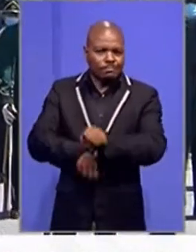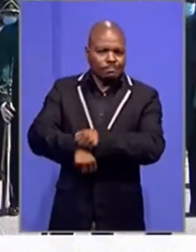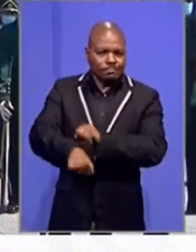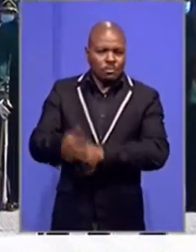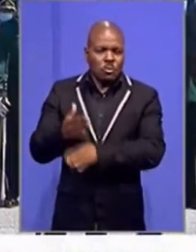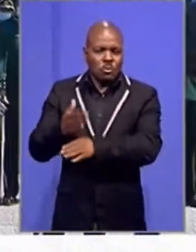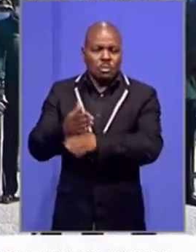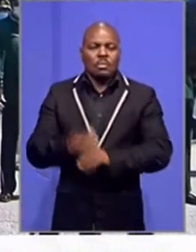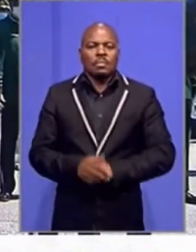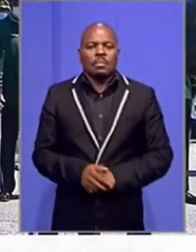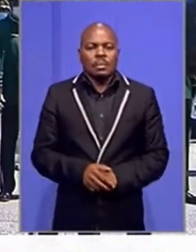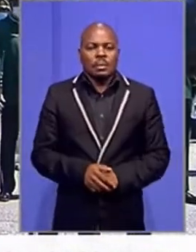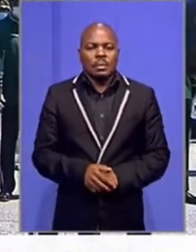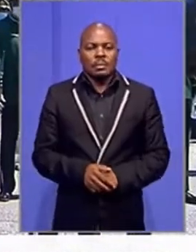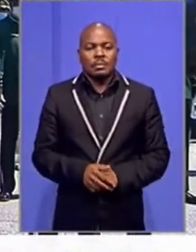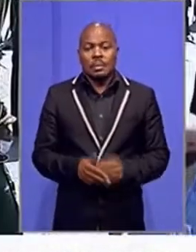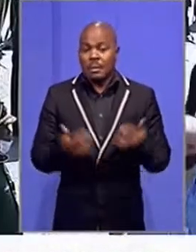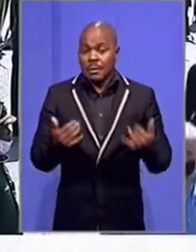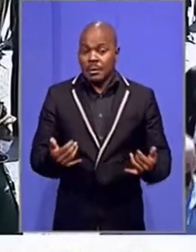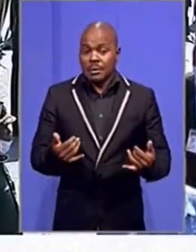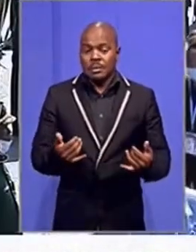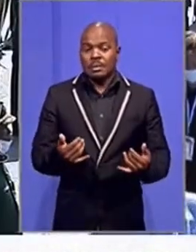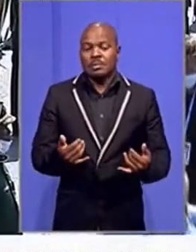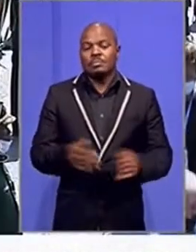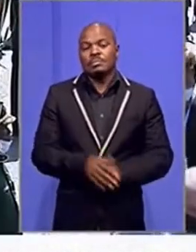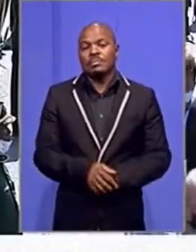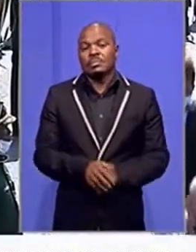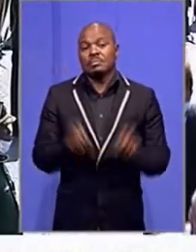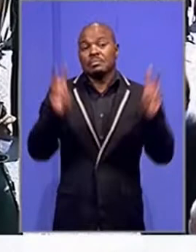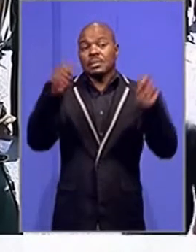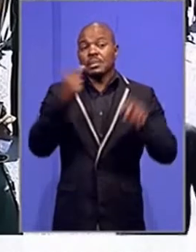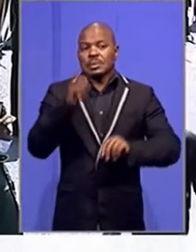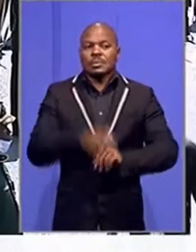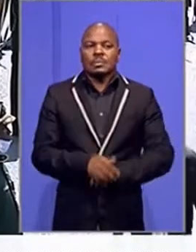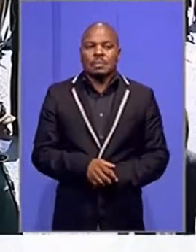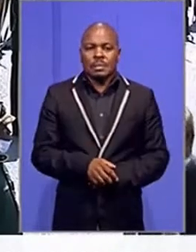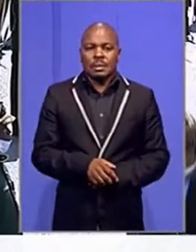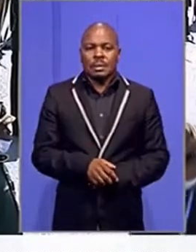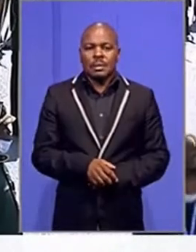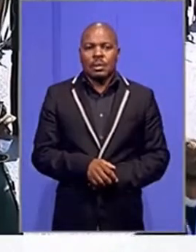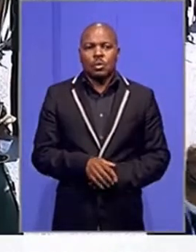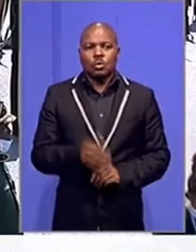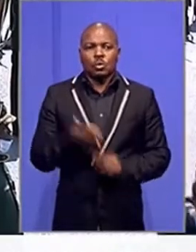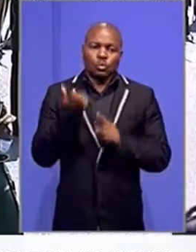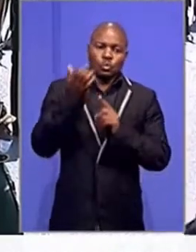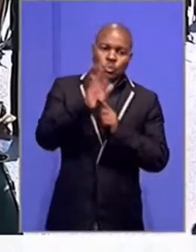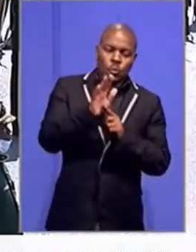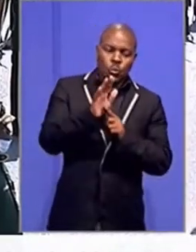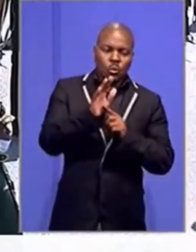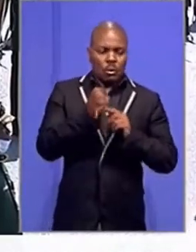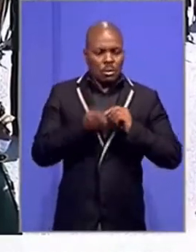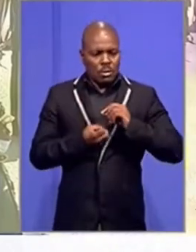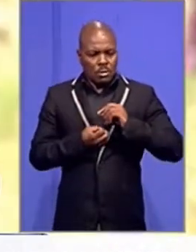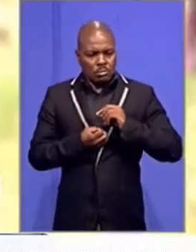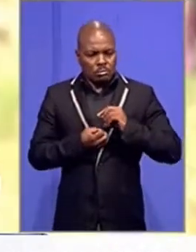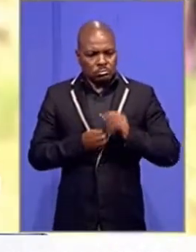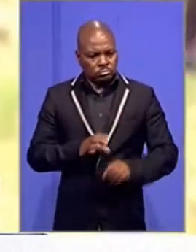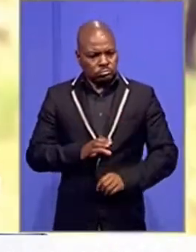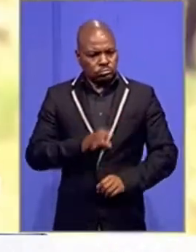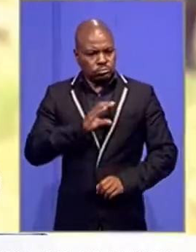How apt then is the saying that the truest measure of courage